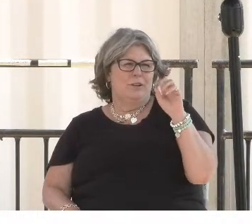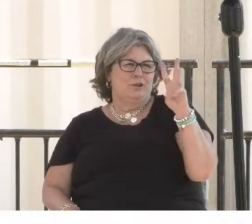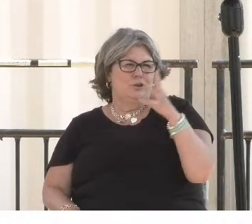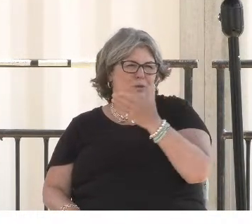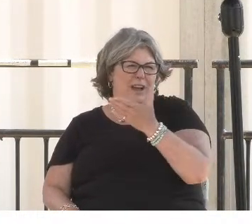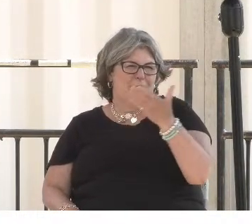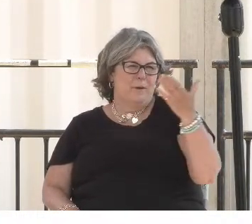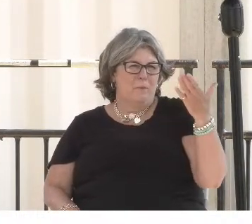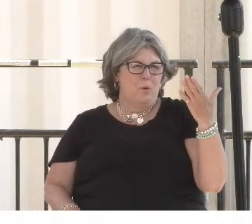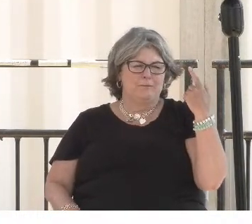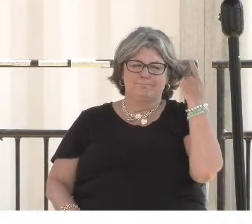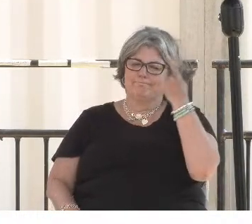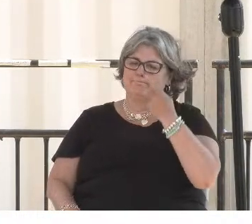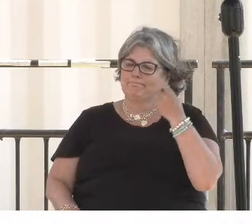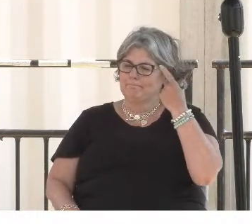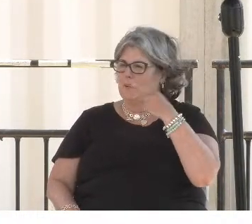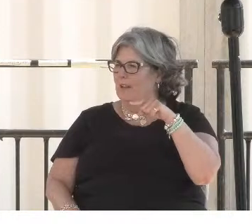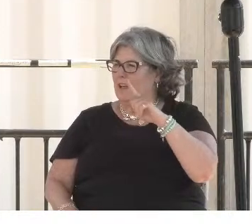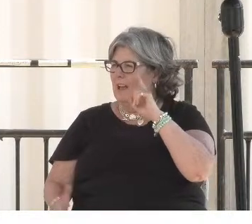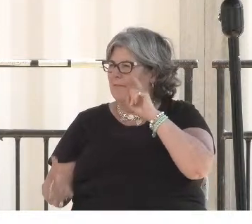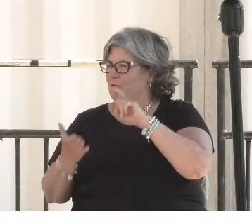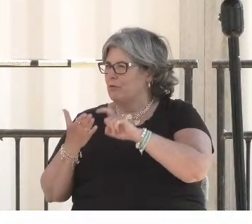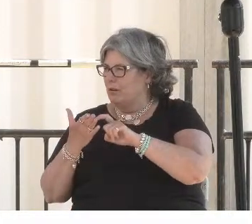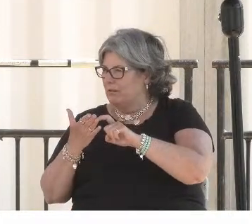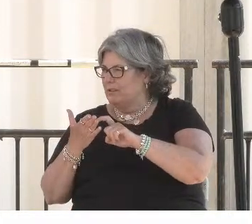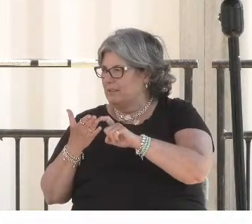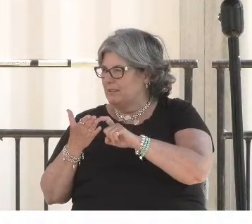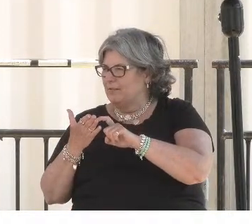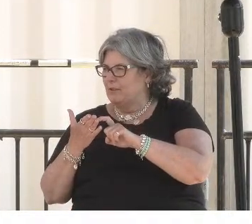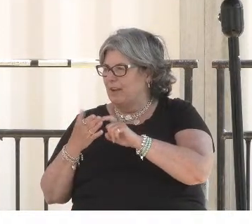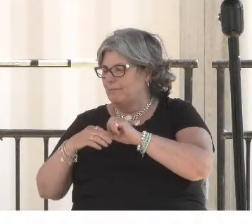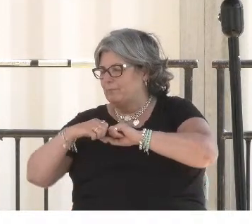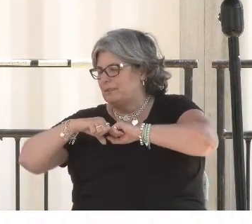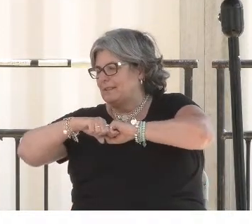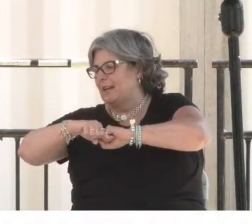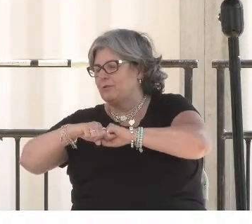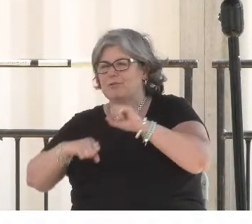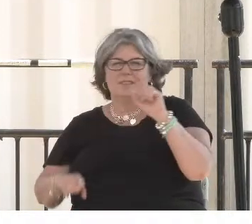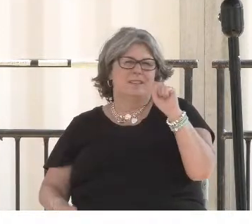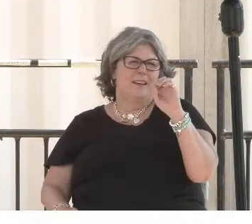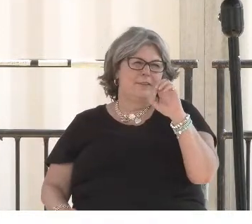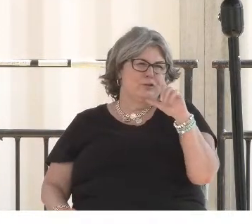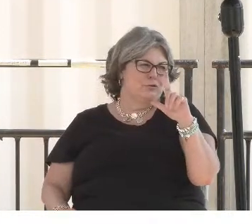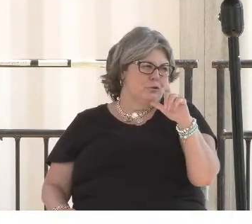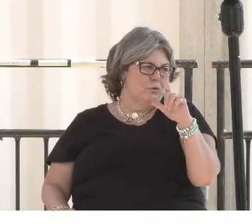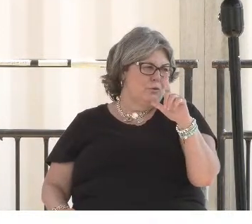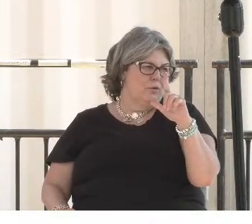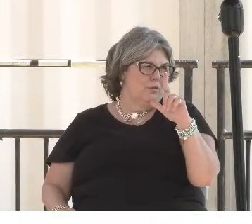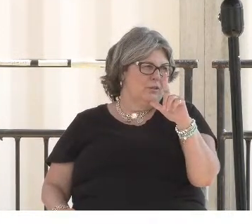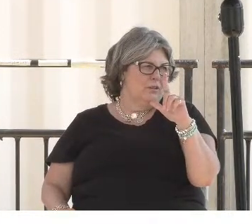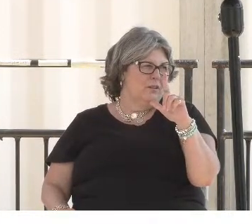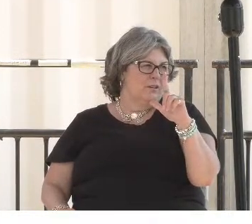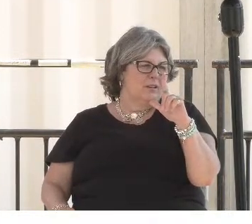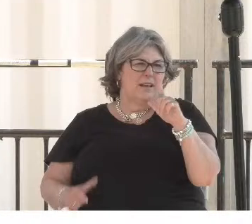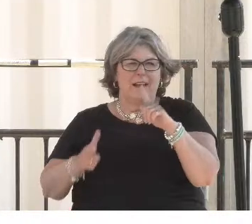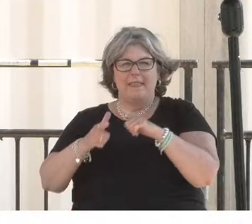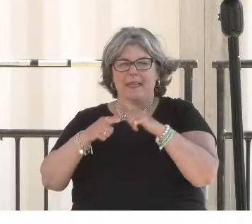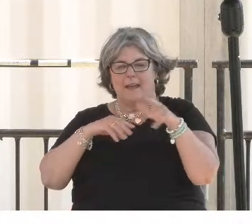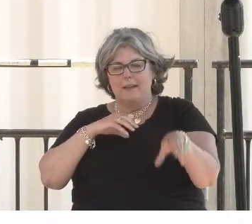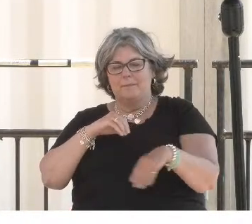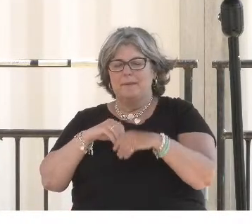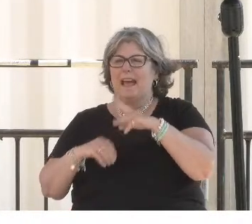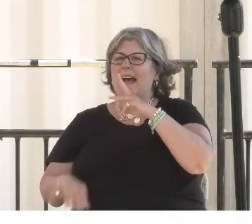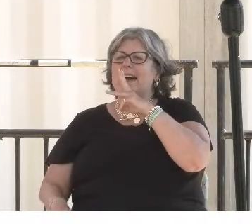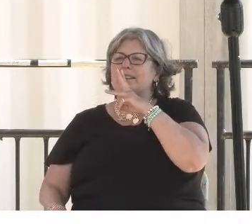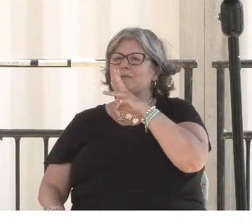morning. And I was just wondering if you guys saw that if you have cover of your soil, that you see that dew, and could that be added water on